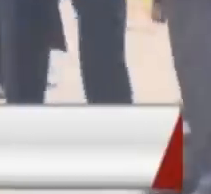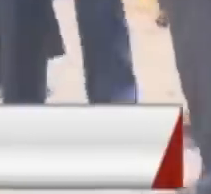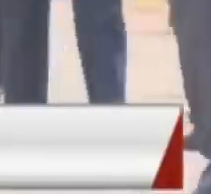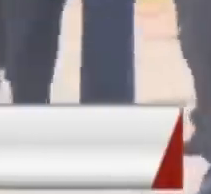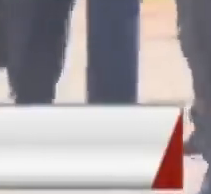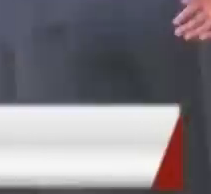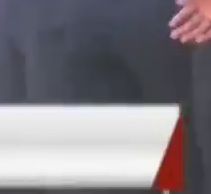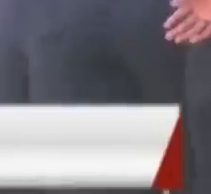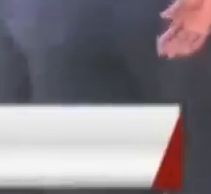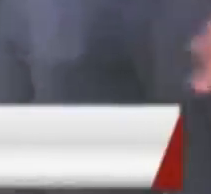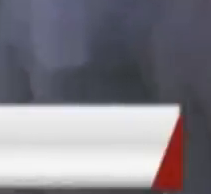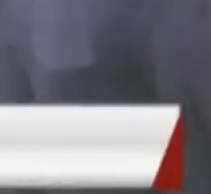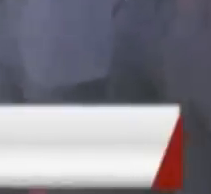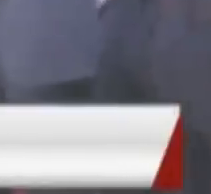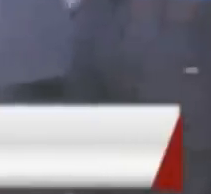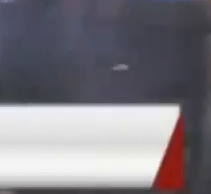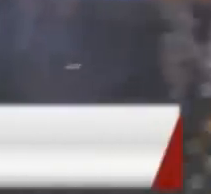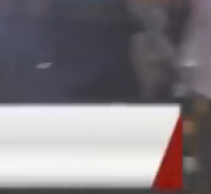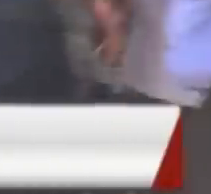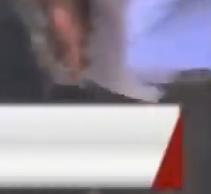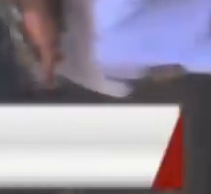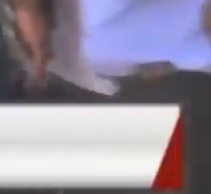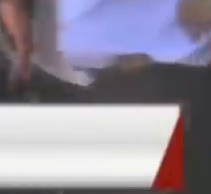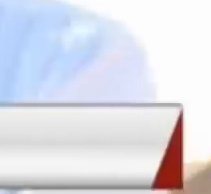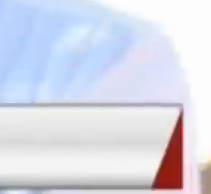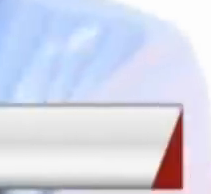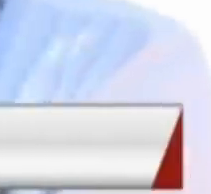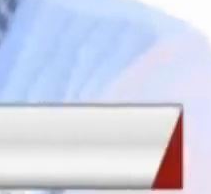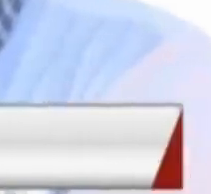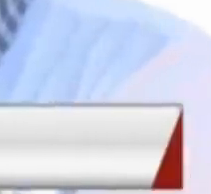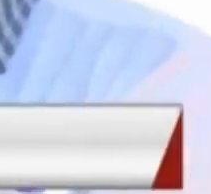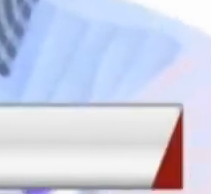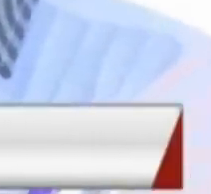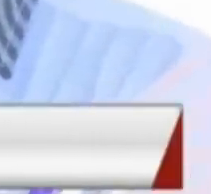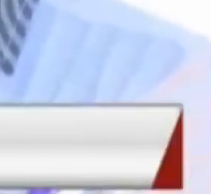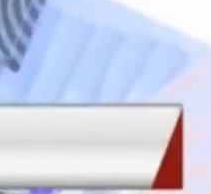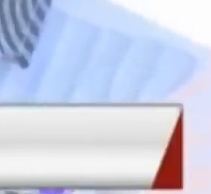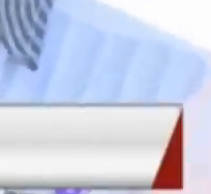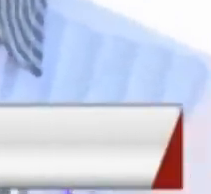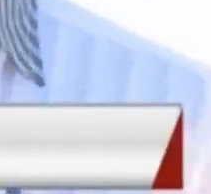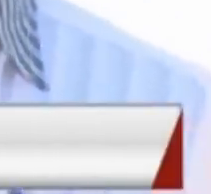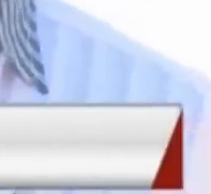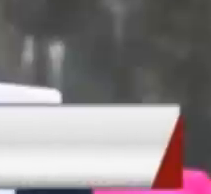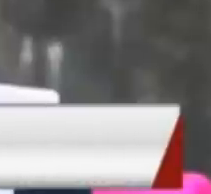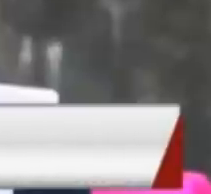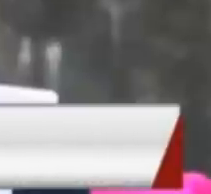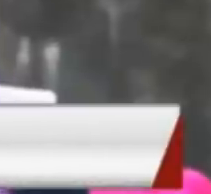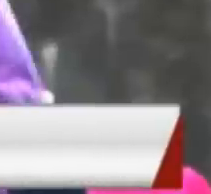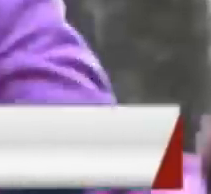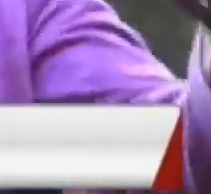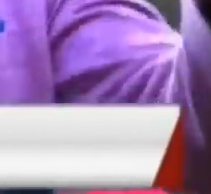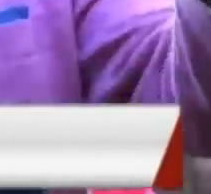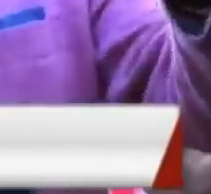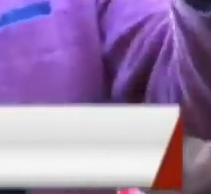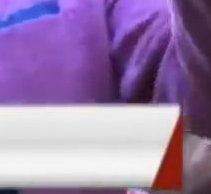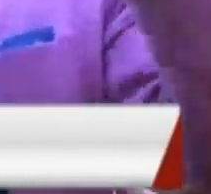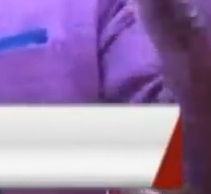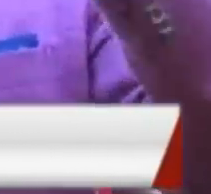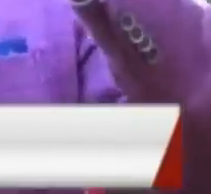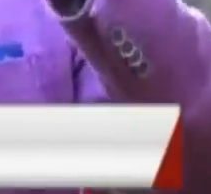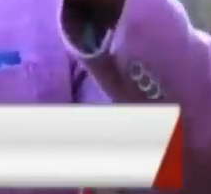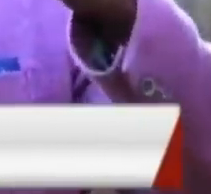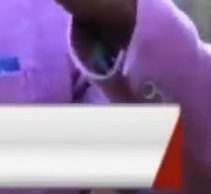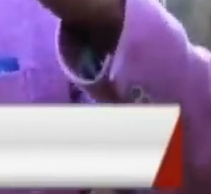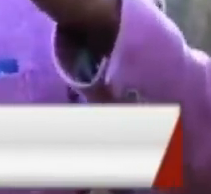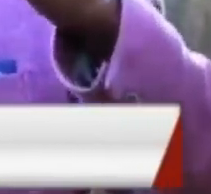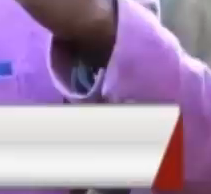walking a new political road in Ukambani. Oh, what to vote hawa watatu? Wanaweza kuwa president. Eti wanataka kuwa